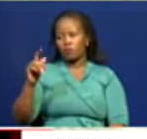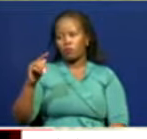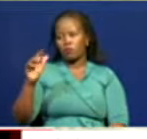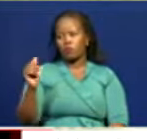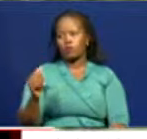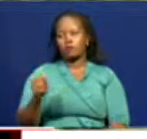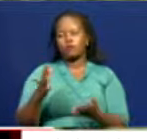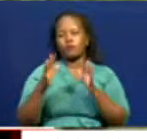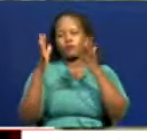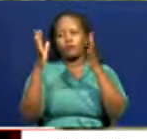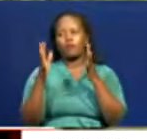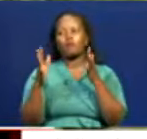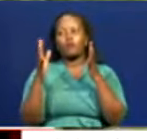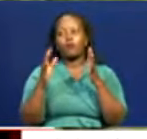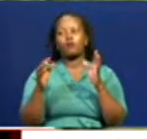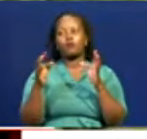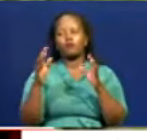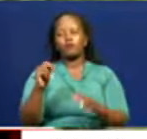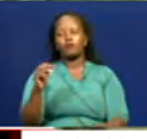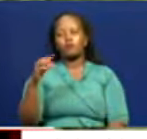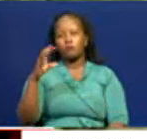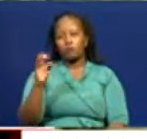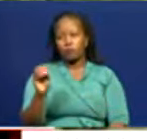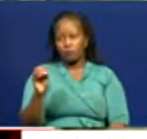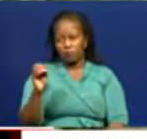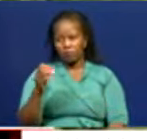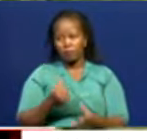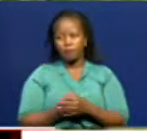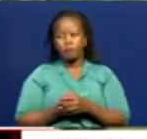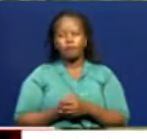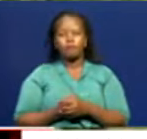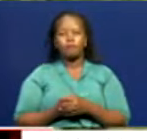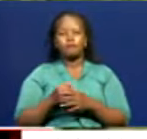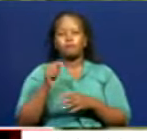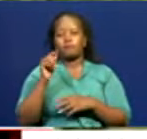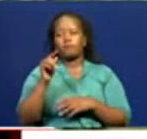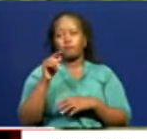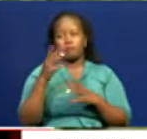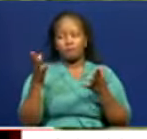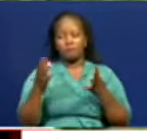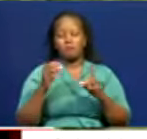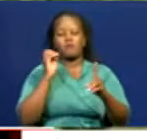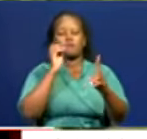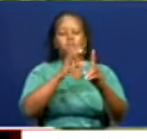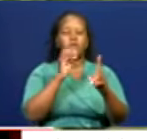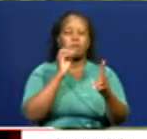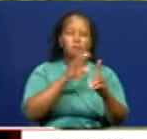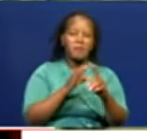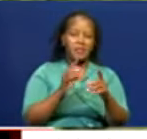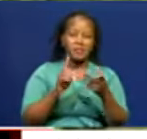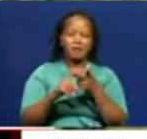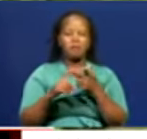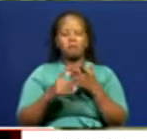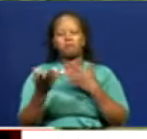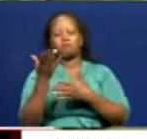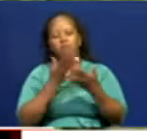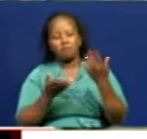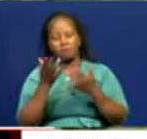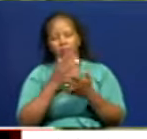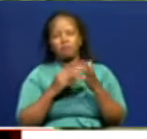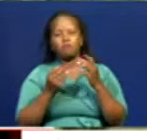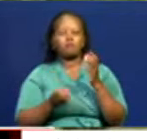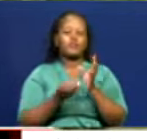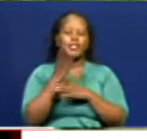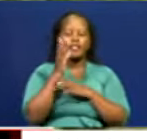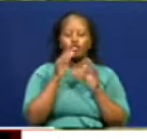the non-governmental organization. Mentor, to coach, to expose, create